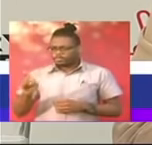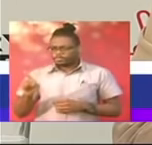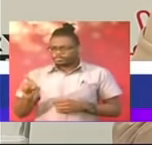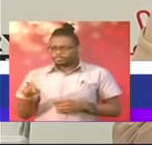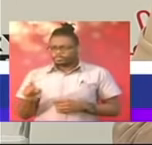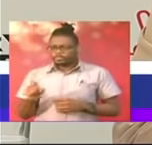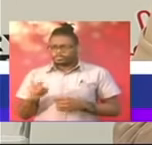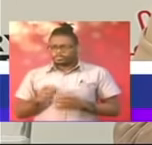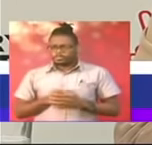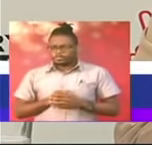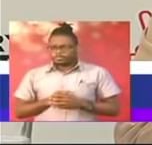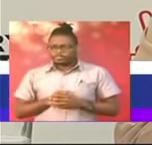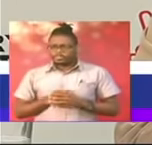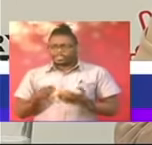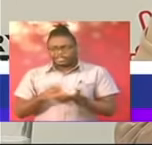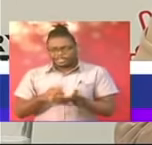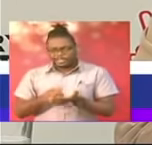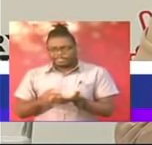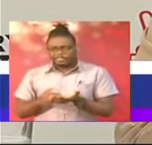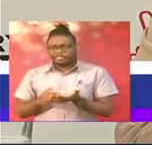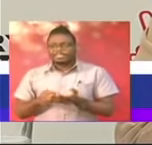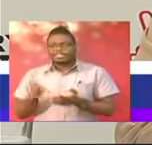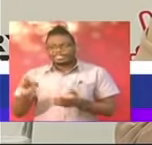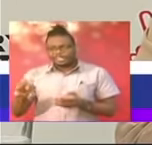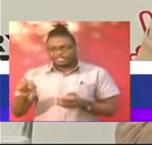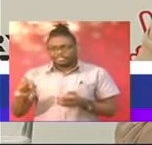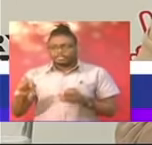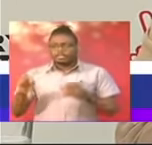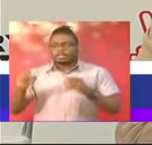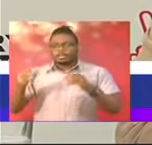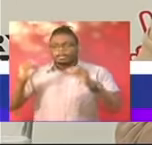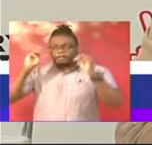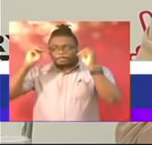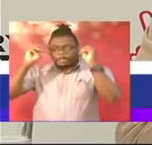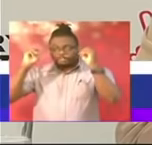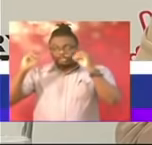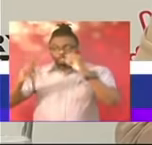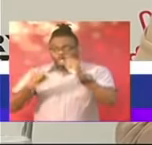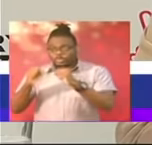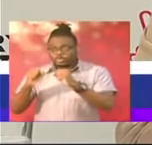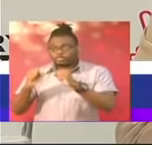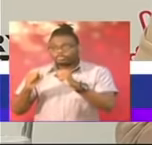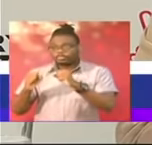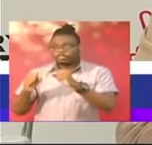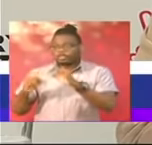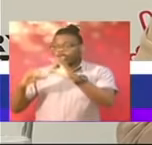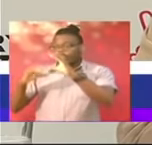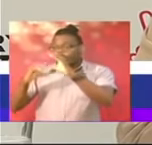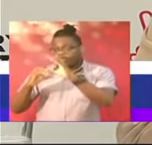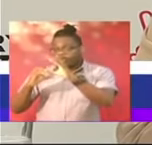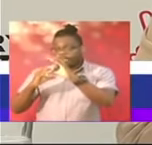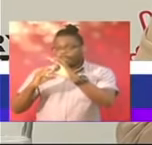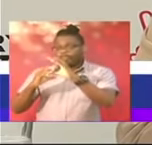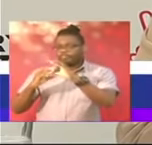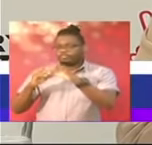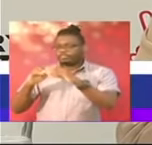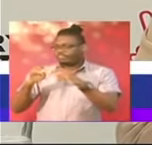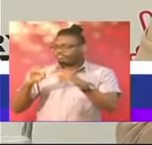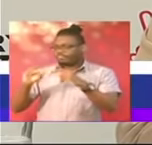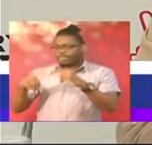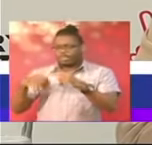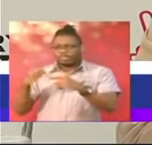to best be addressed either by the Ministry of Sport or the Ministry of Foreign and CARICOM Affairs with regard to the arrangements